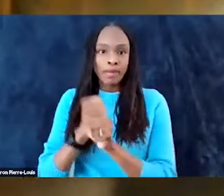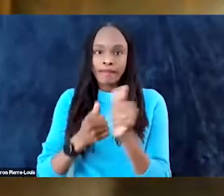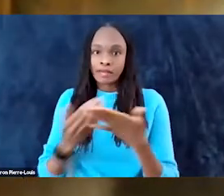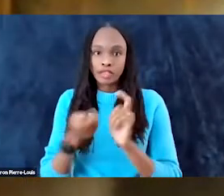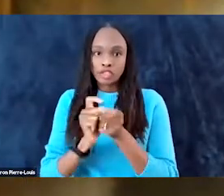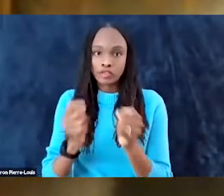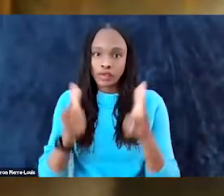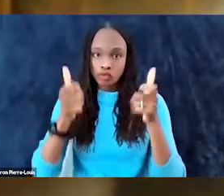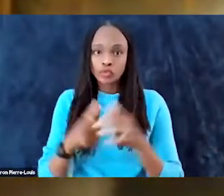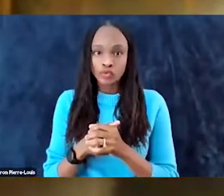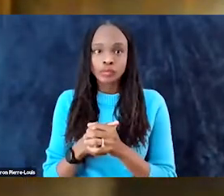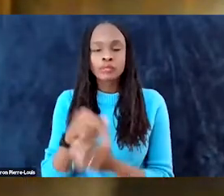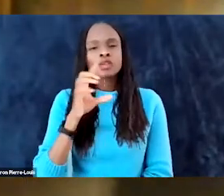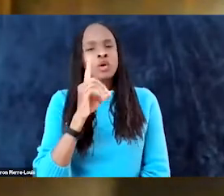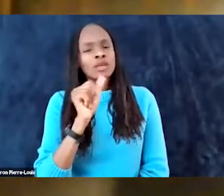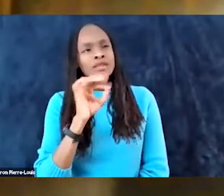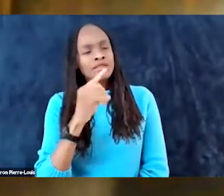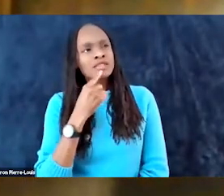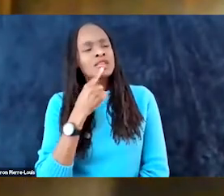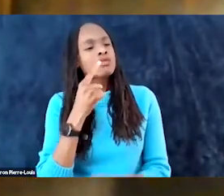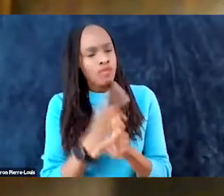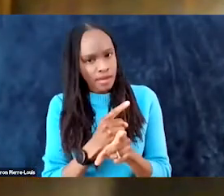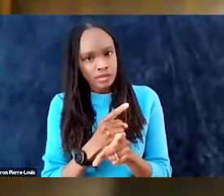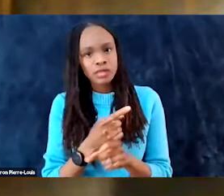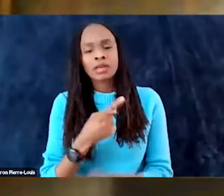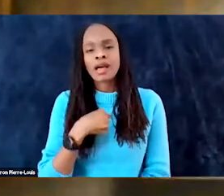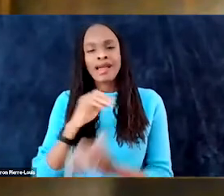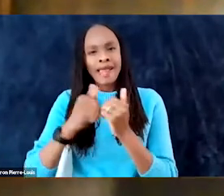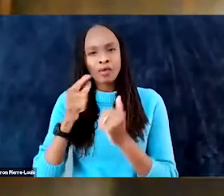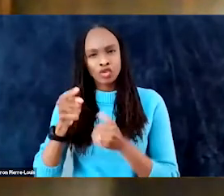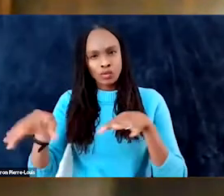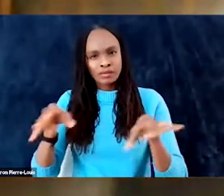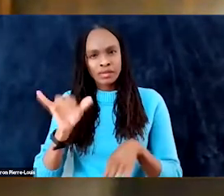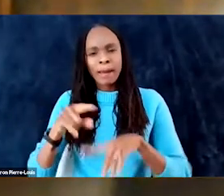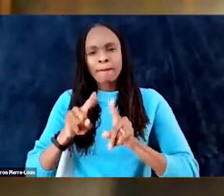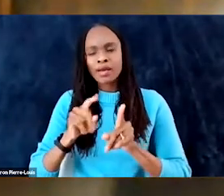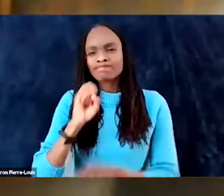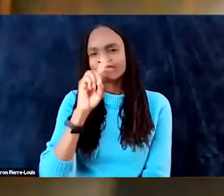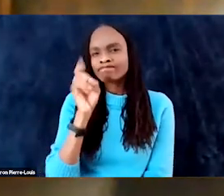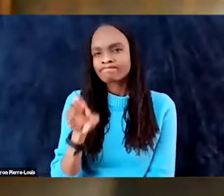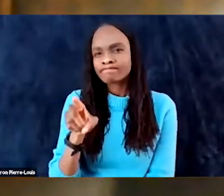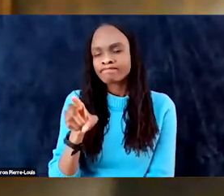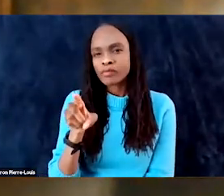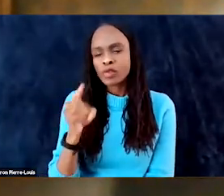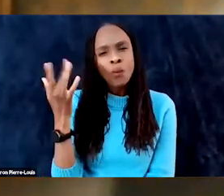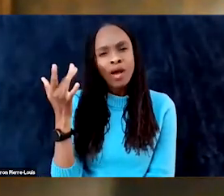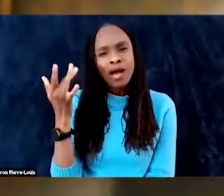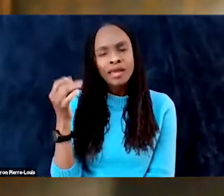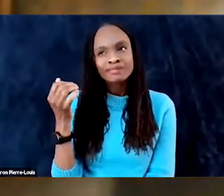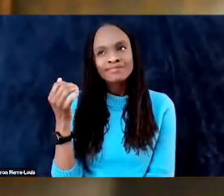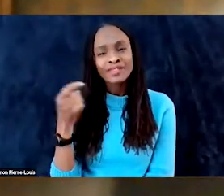Right. So I love the way that you laid that out, but let me ask, why